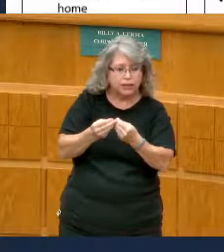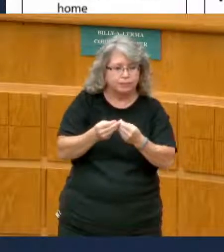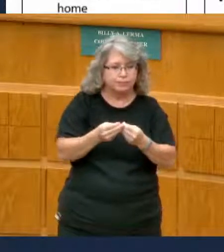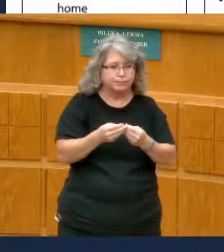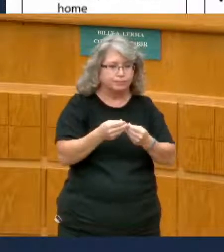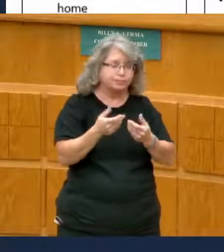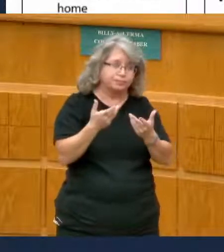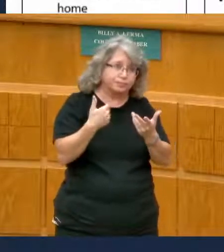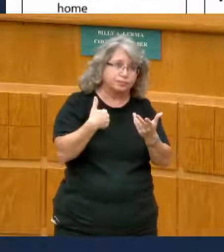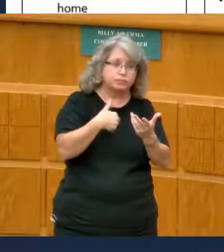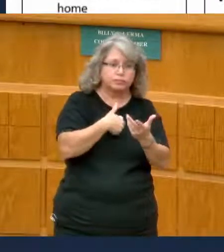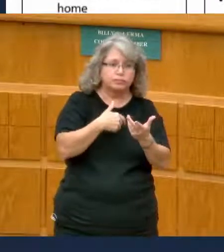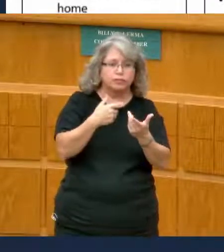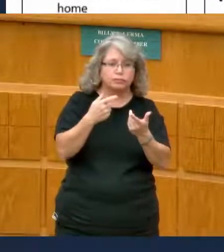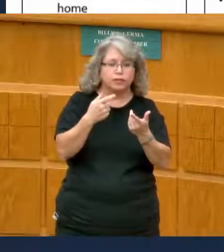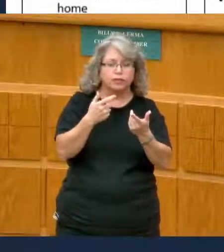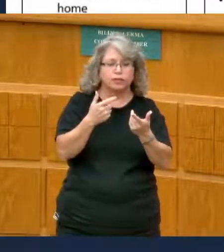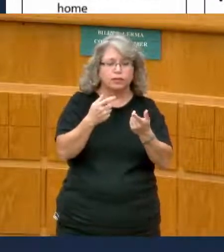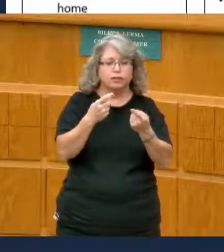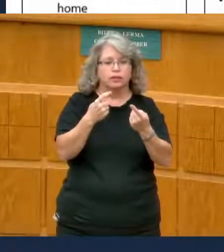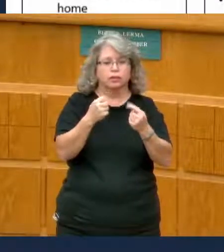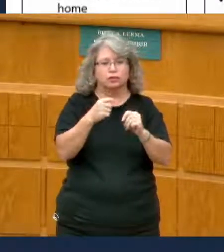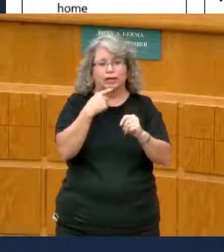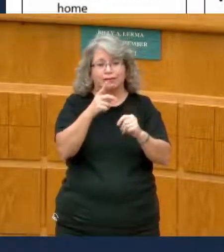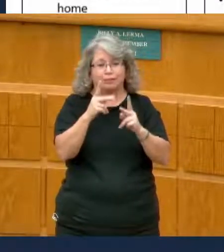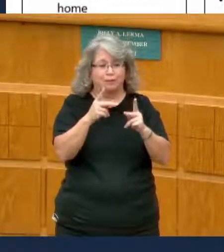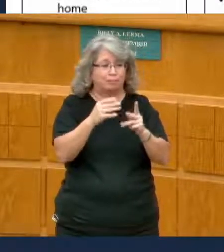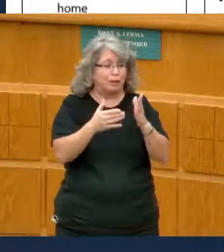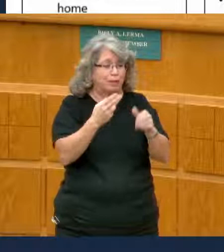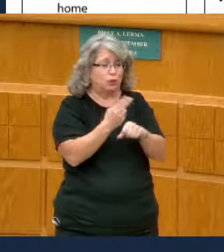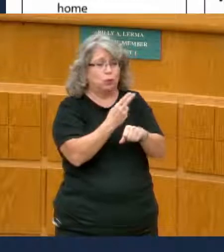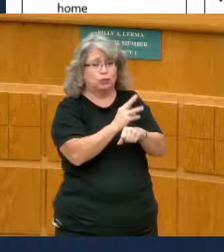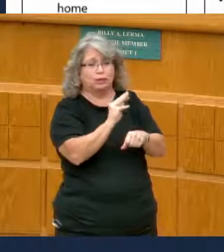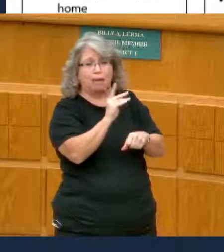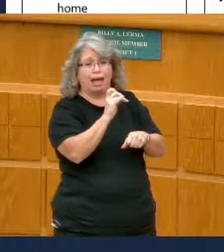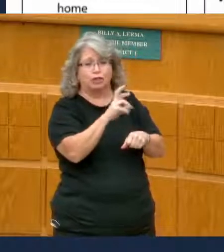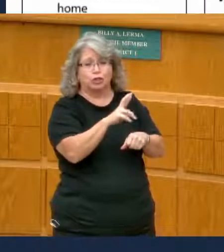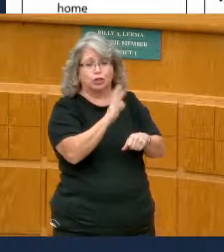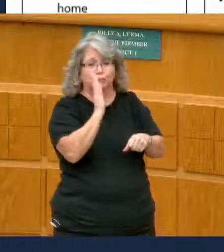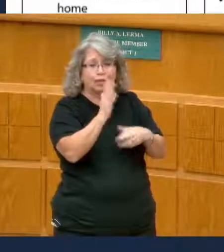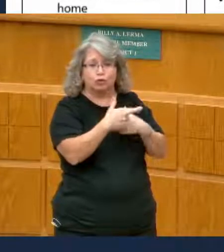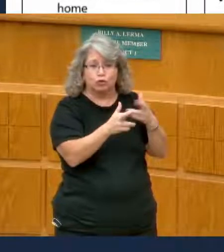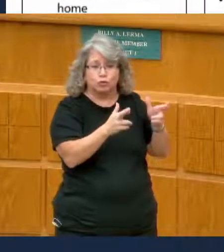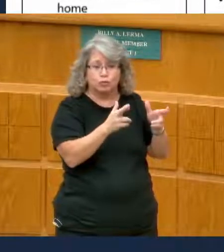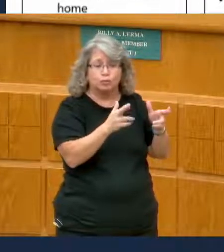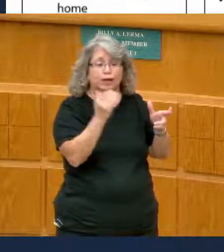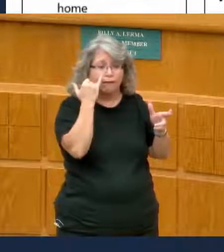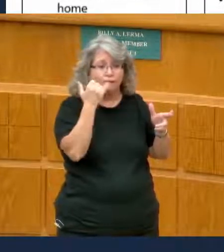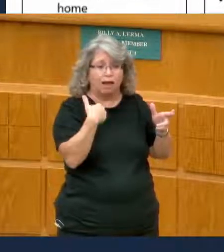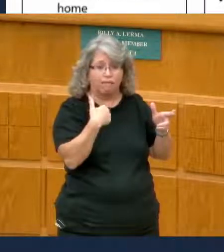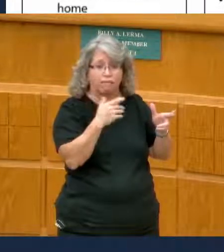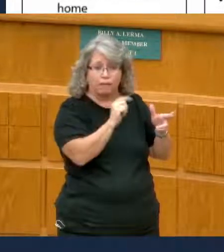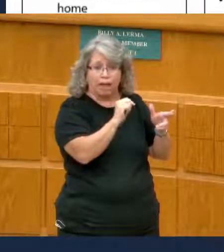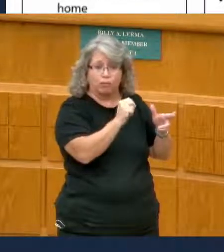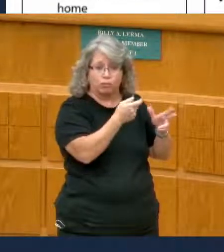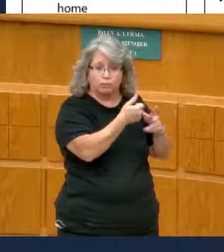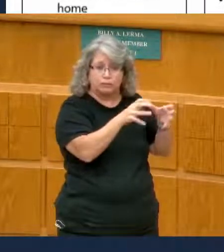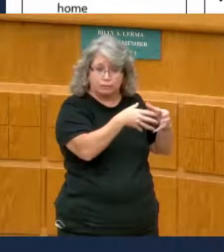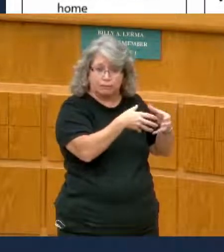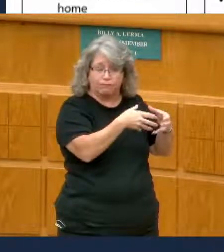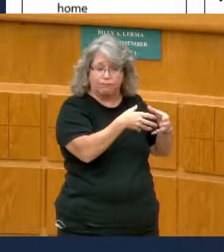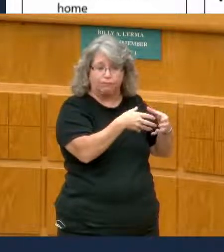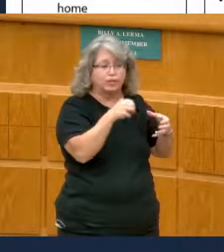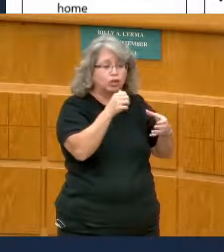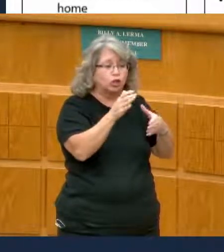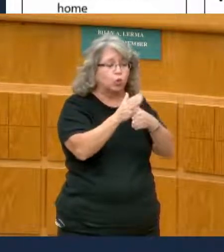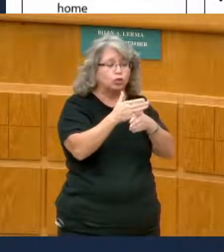to tell people, let them have the master bedroom if possible. Don't share utensils with other family members. Do everything in your